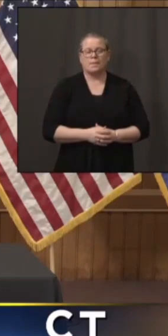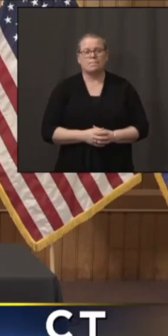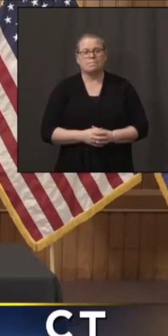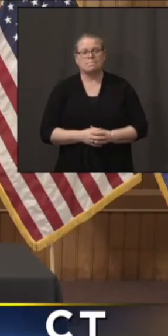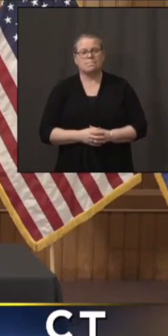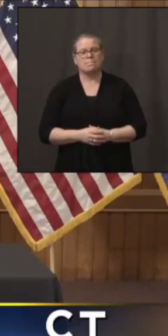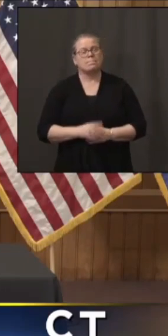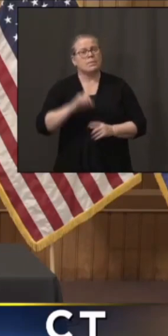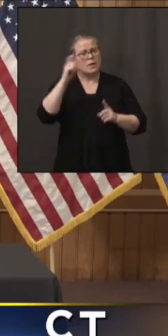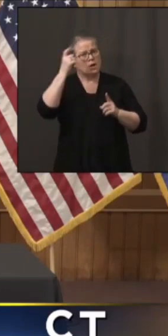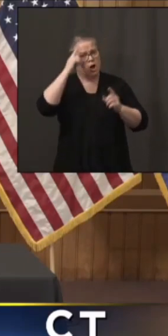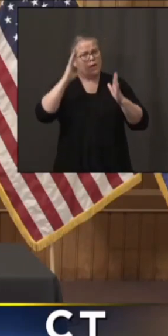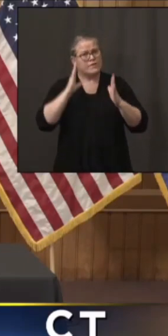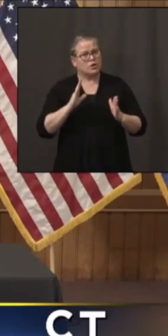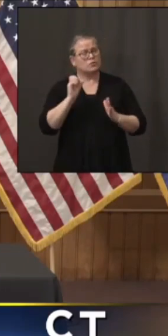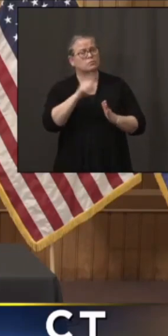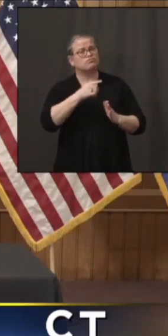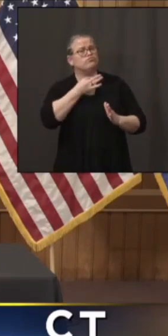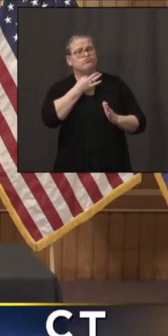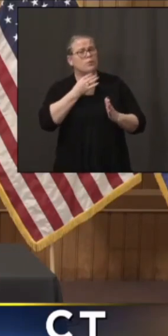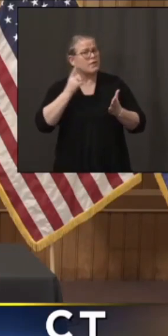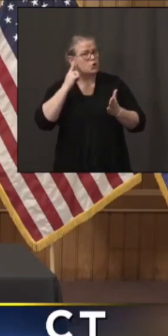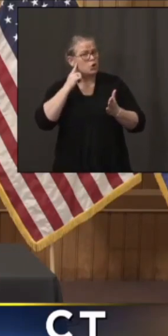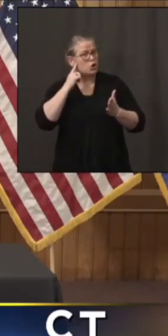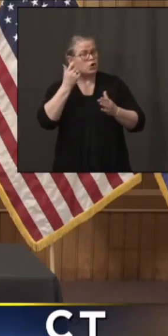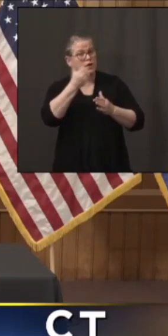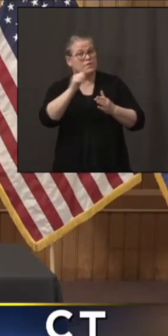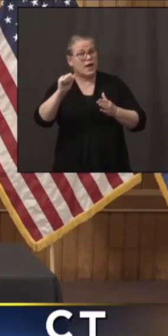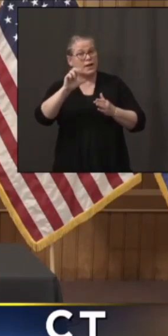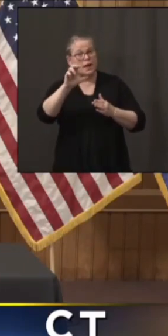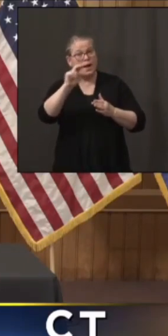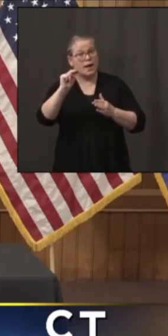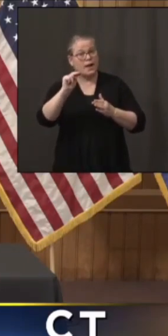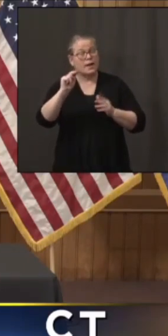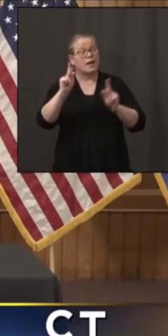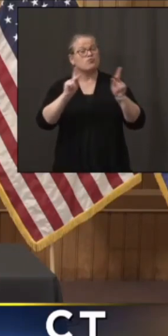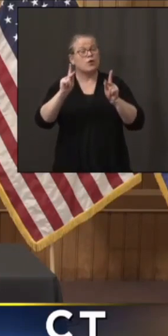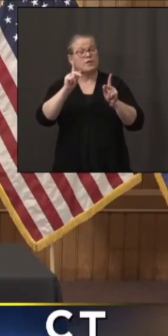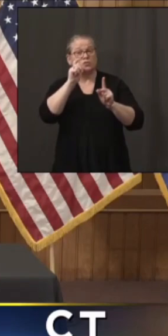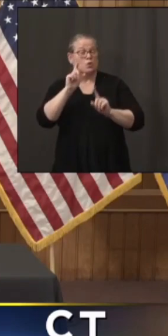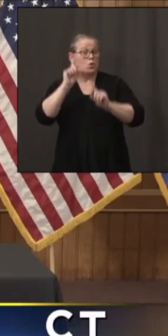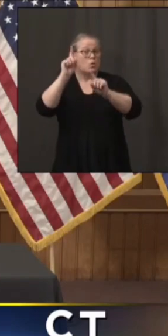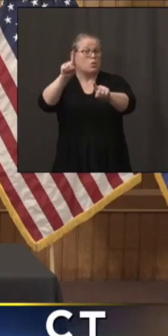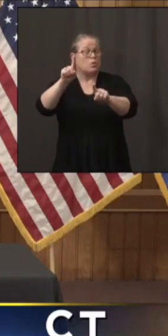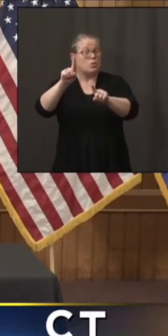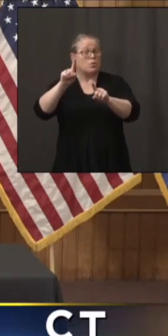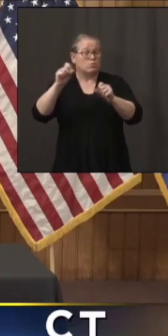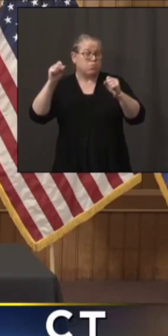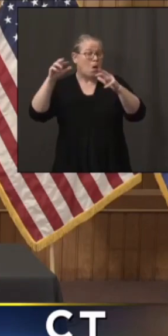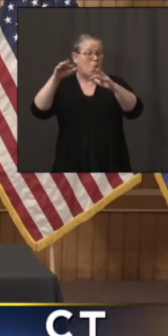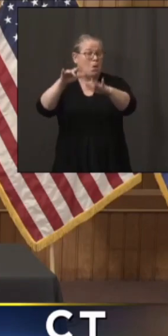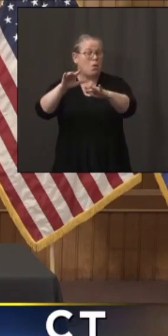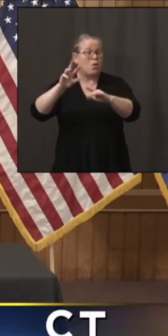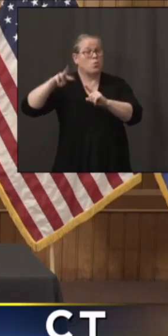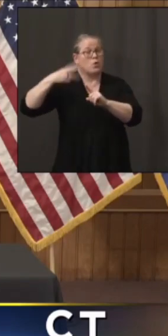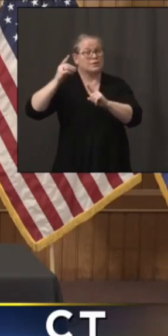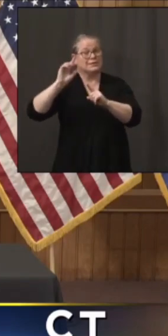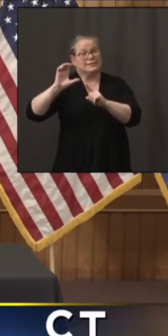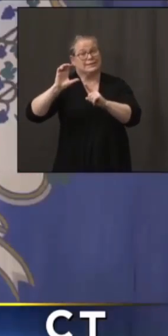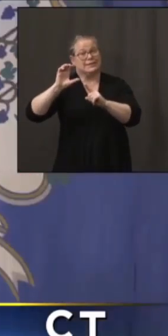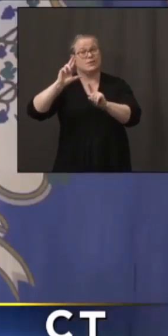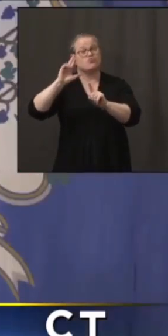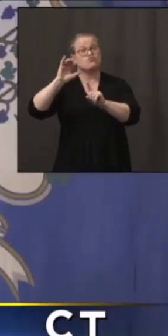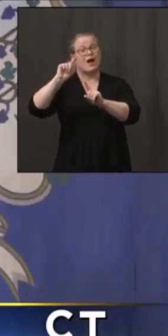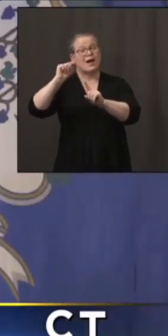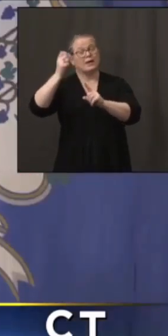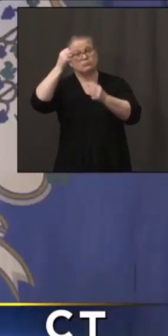told of any arrests of Connecticut residents who participated in the invasion of the Capitol and the riot down there last week? I have